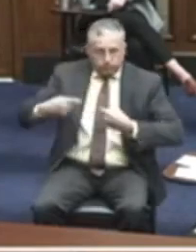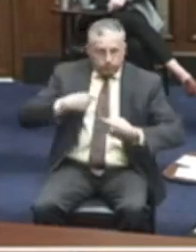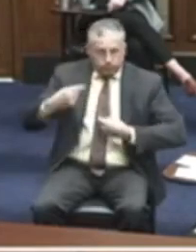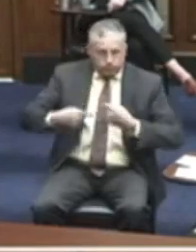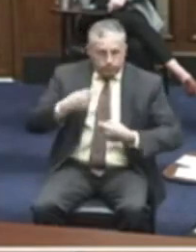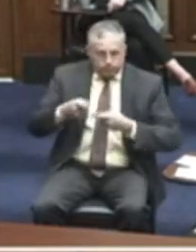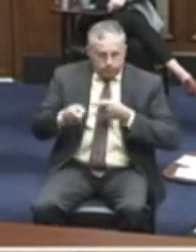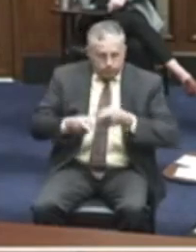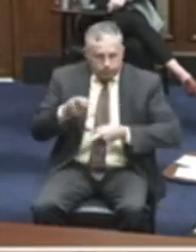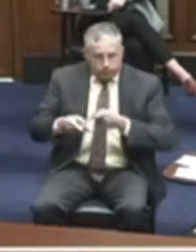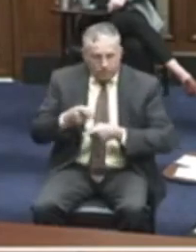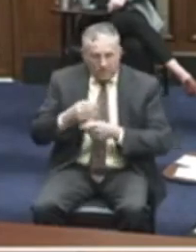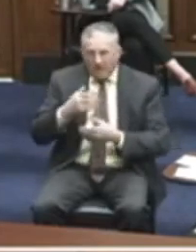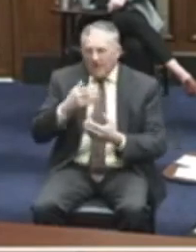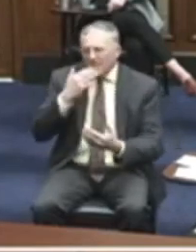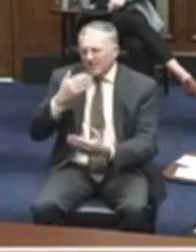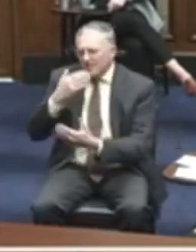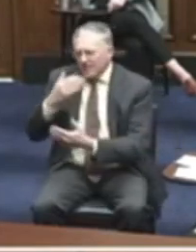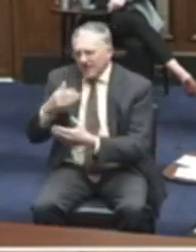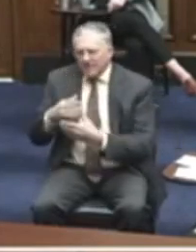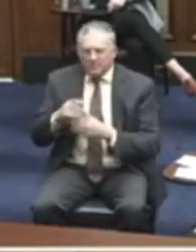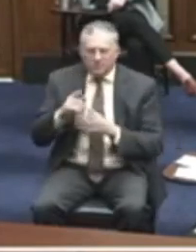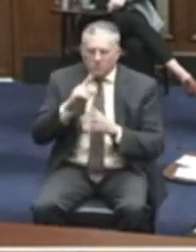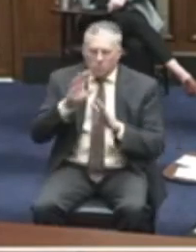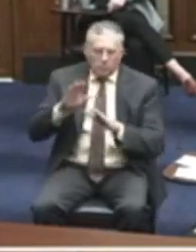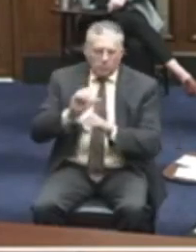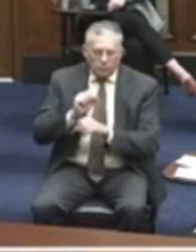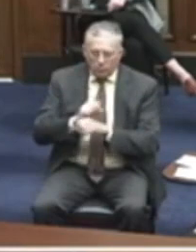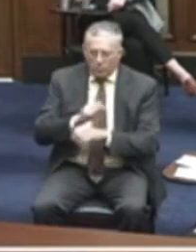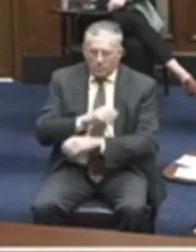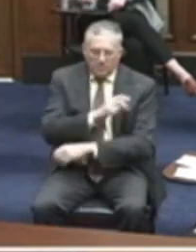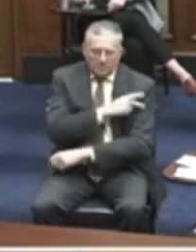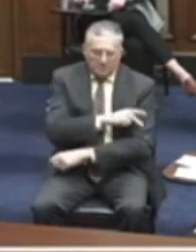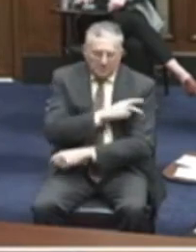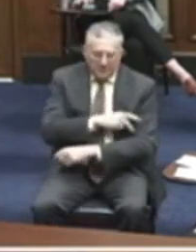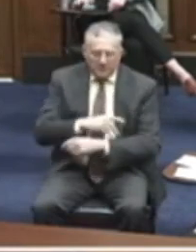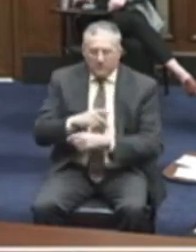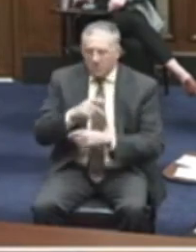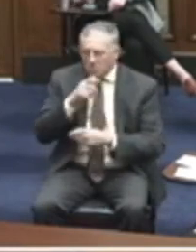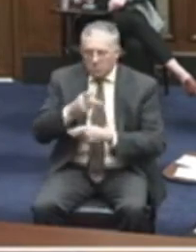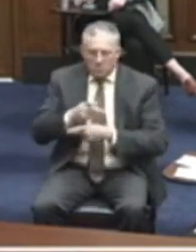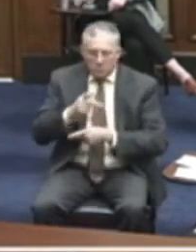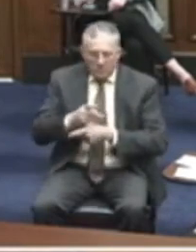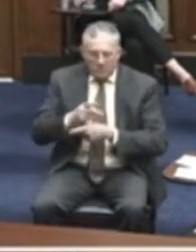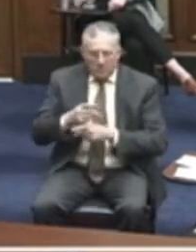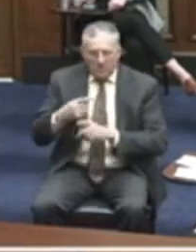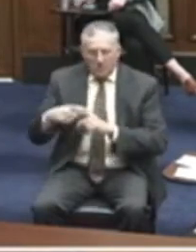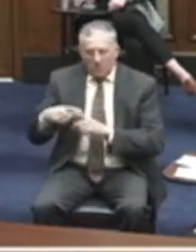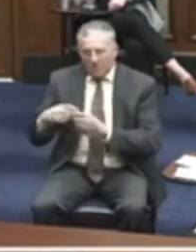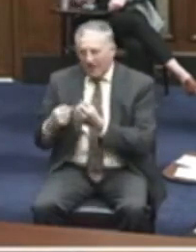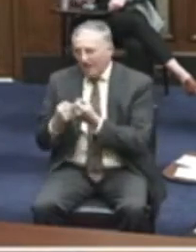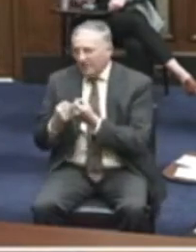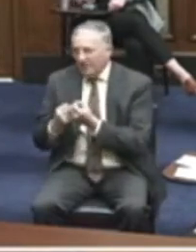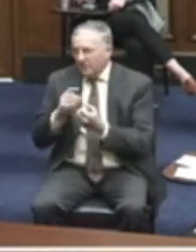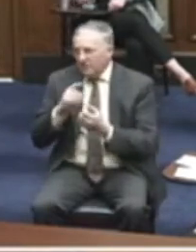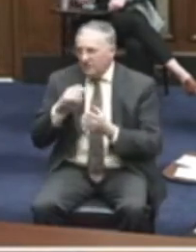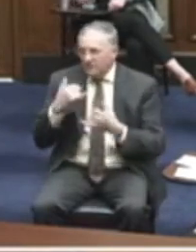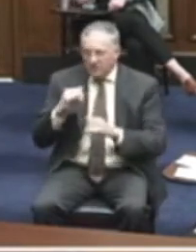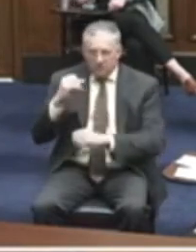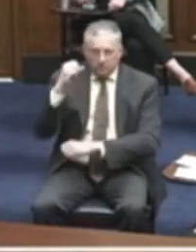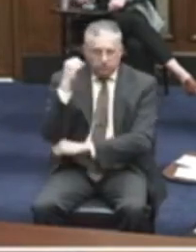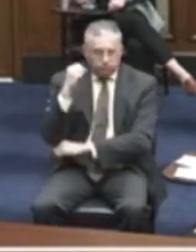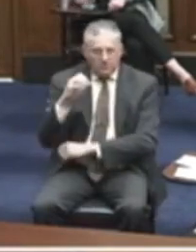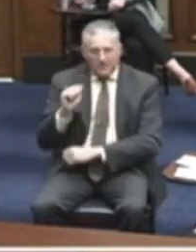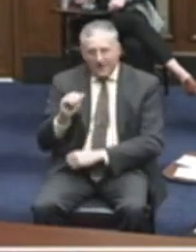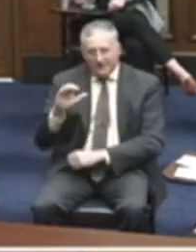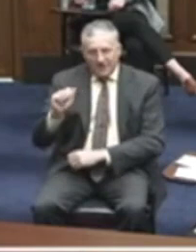work of patients, caregivers, and community advocates, the ACA still stands. Since President Biden